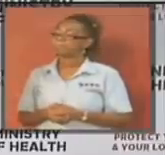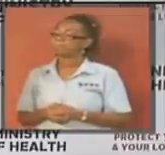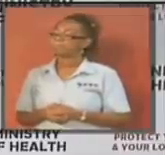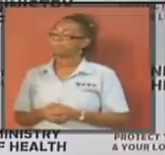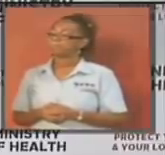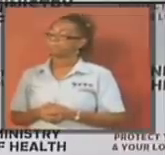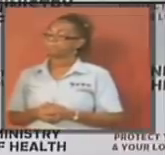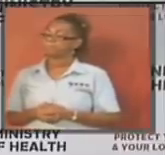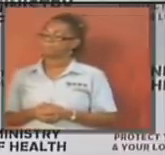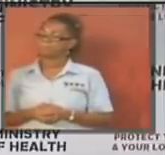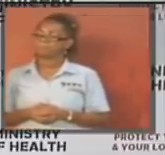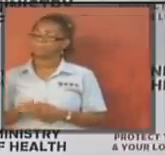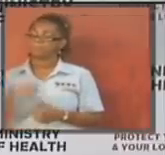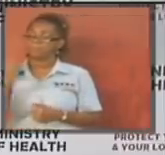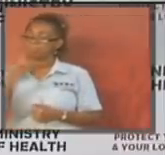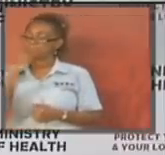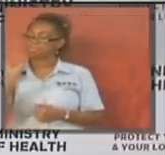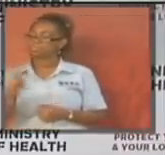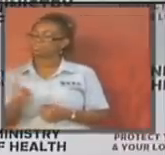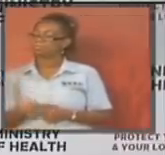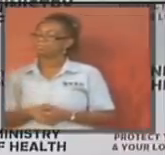your two questions, please.